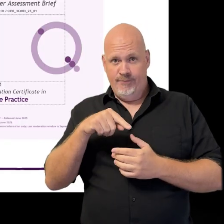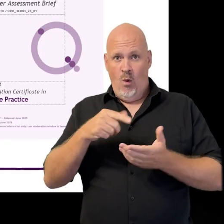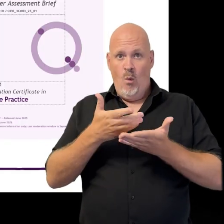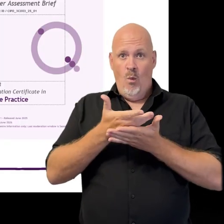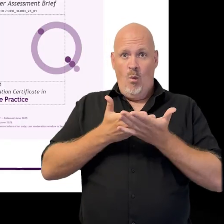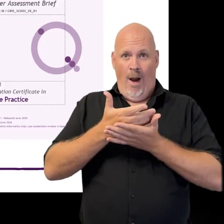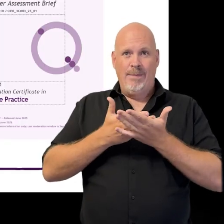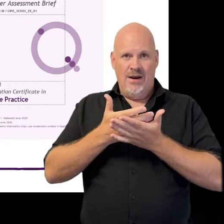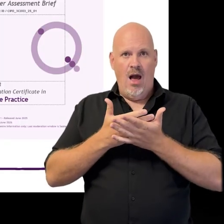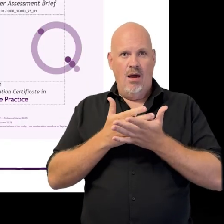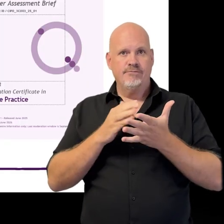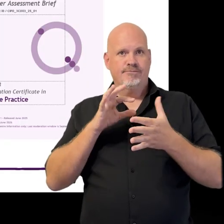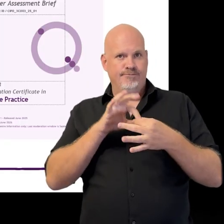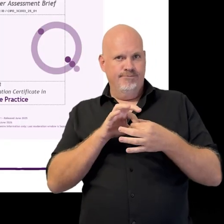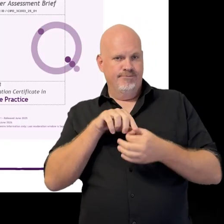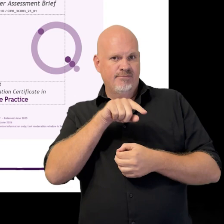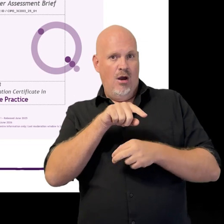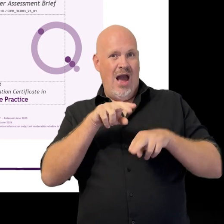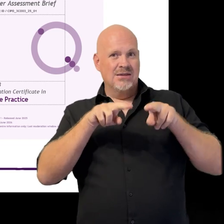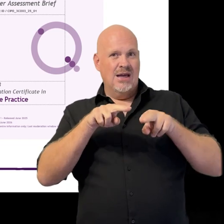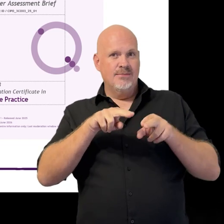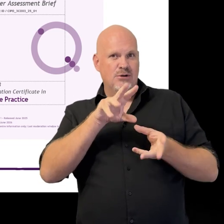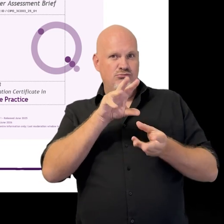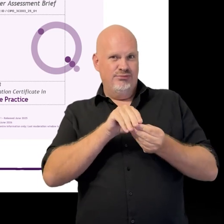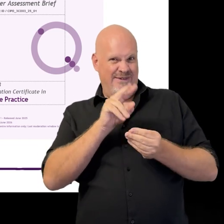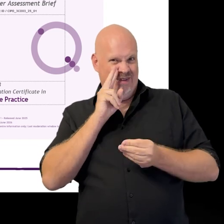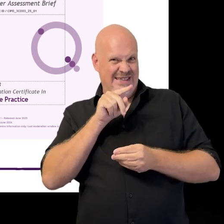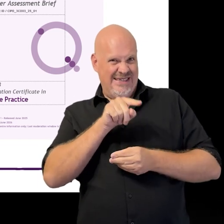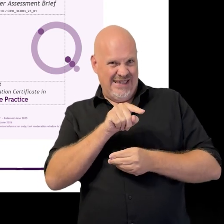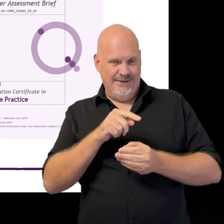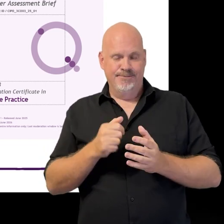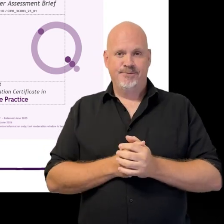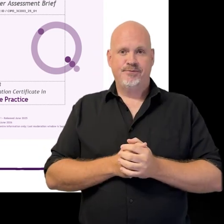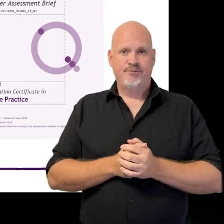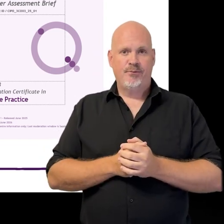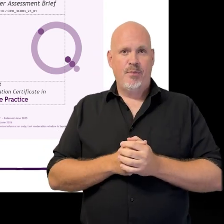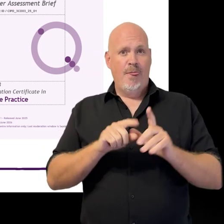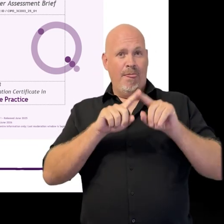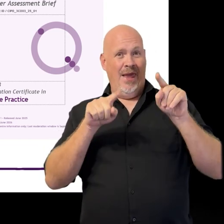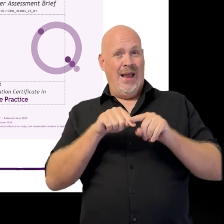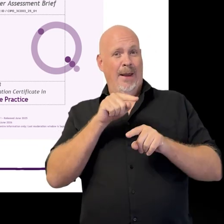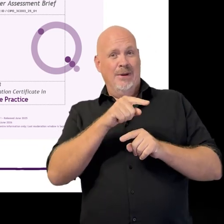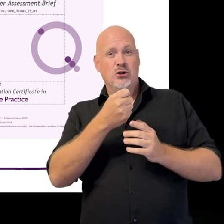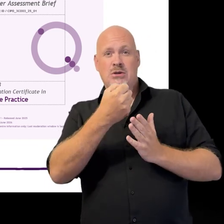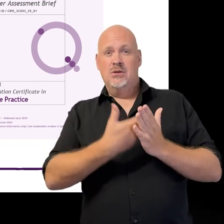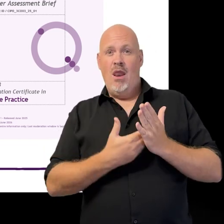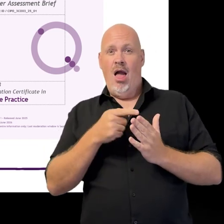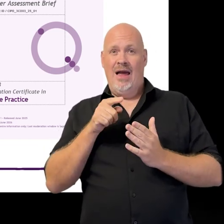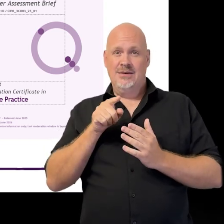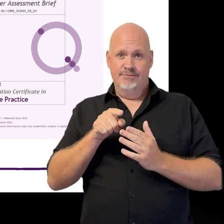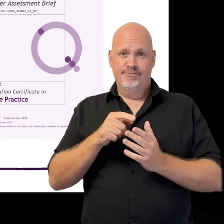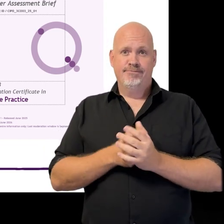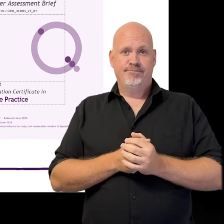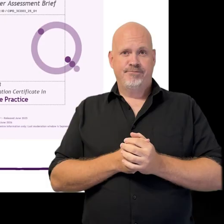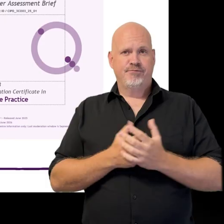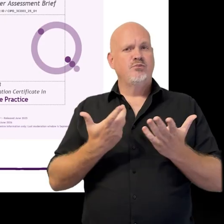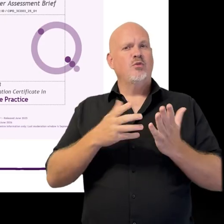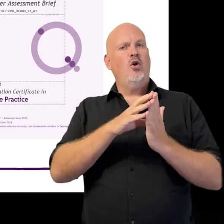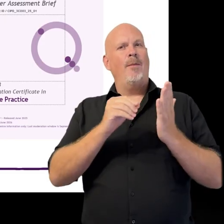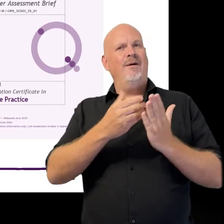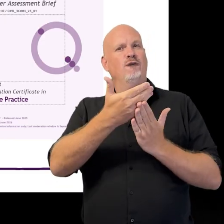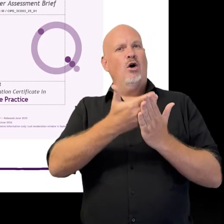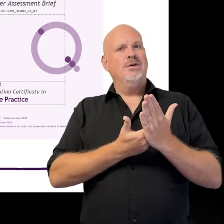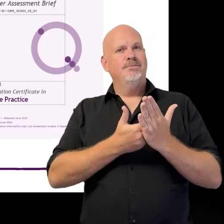The learner assessment briefs are written specifically to enable learners to meet all the requirements of the